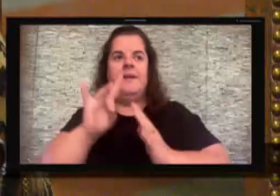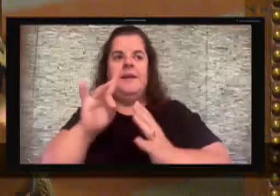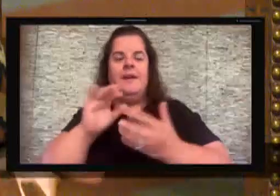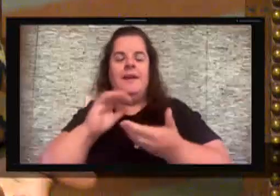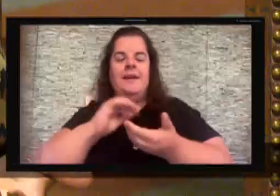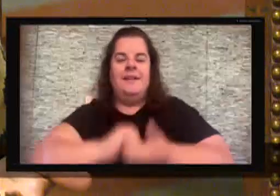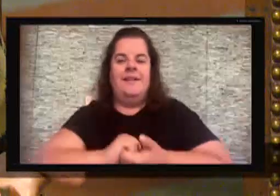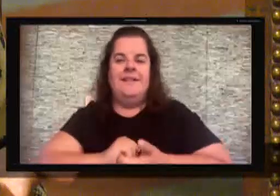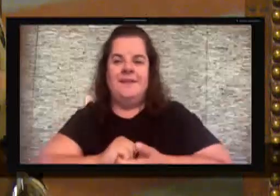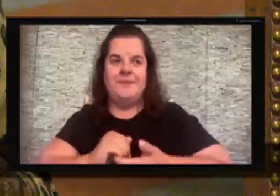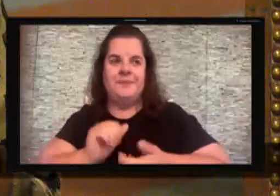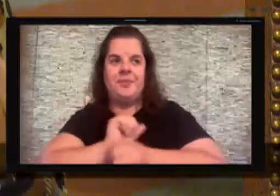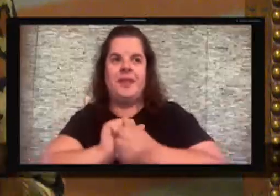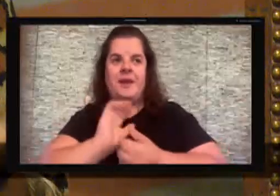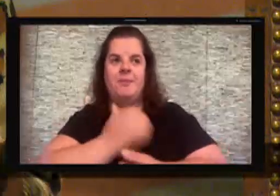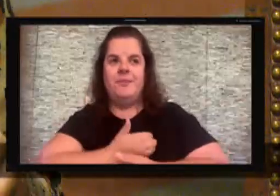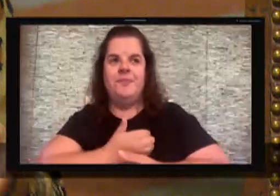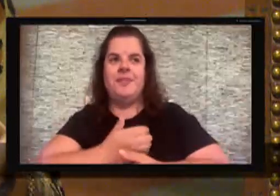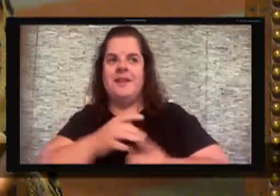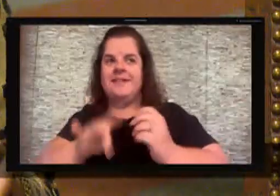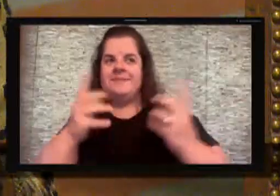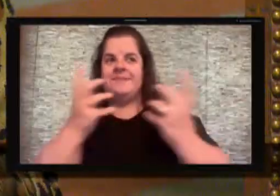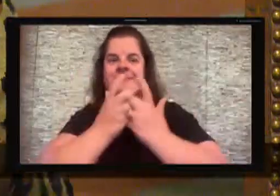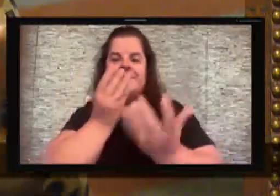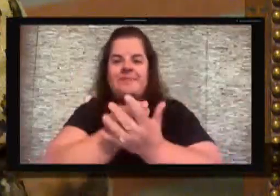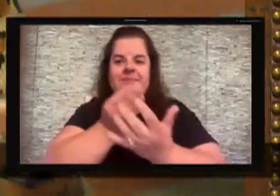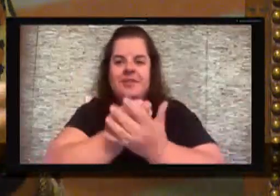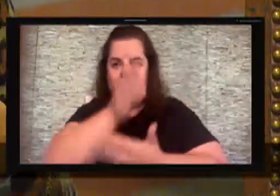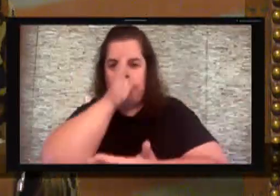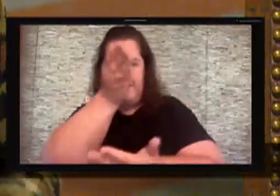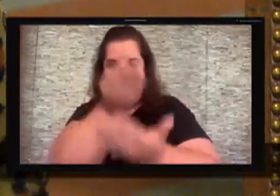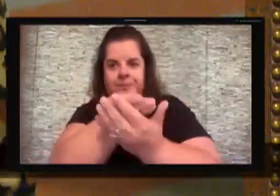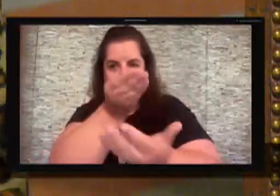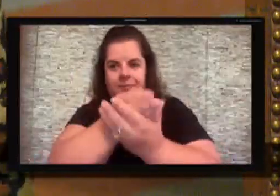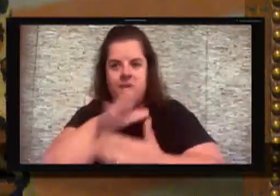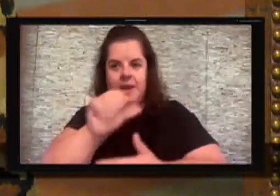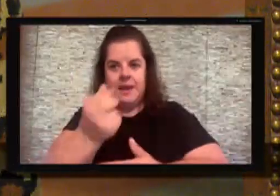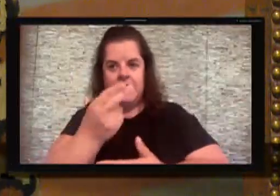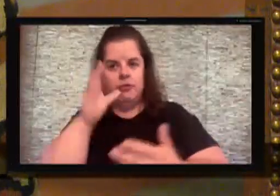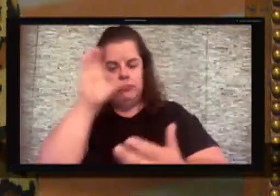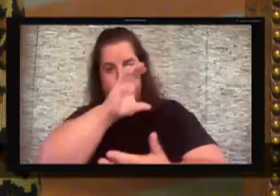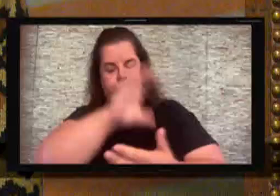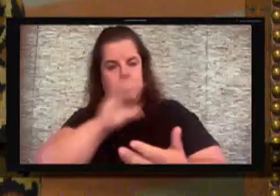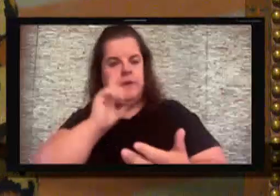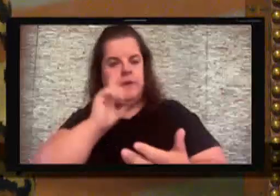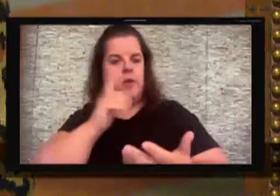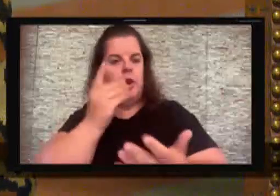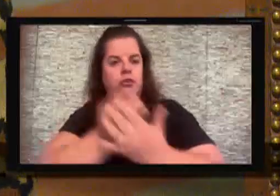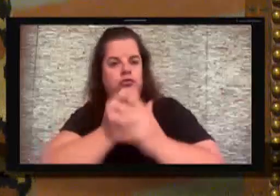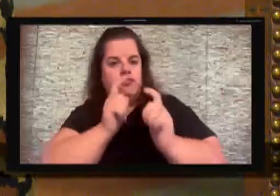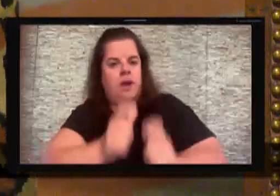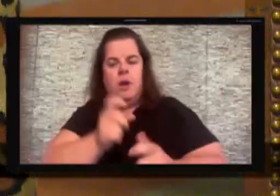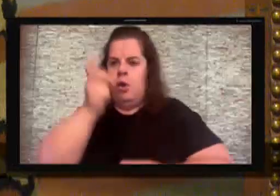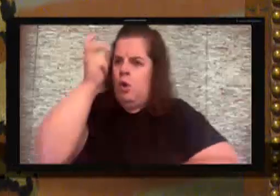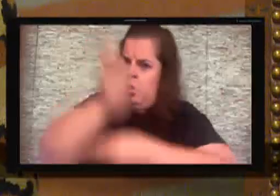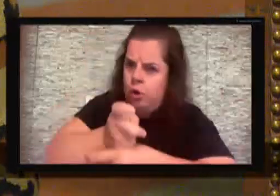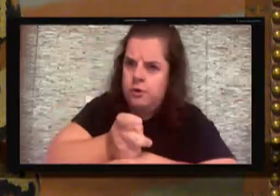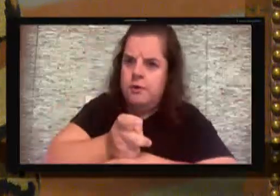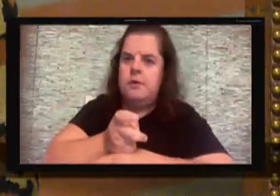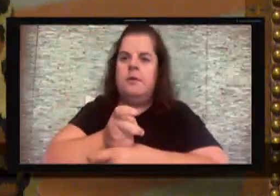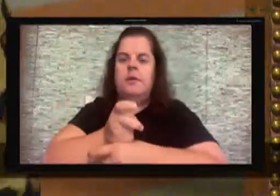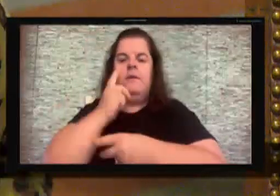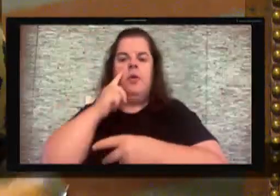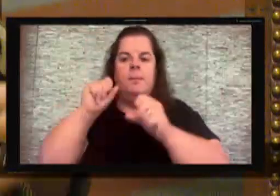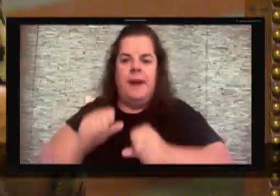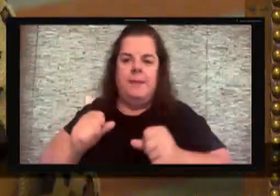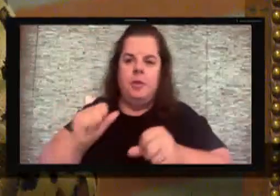you know, finding match money, finding straight cash to be able to go after grants is sometimes a challenge. So by being able to work